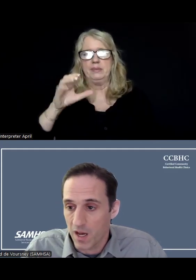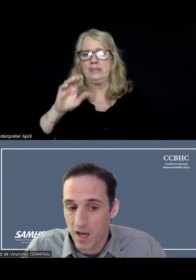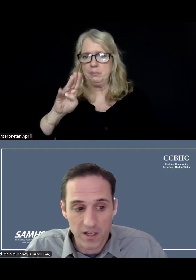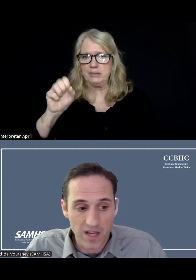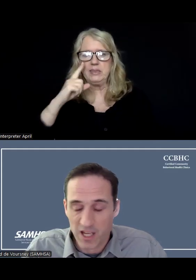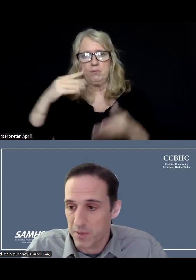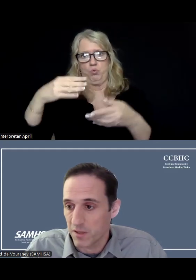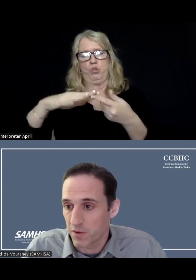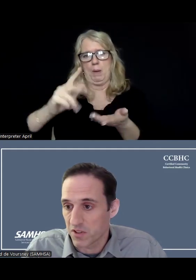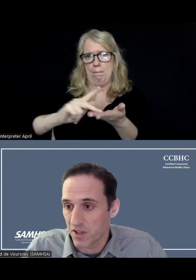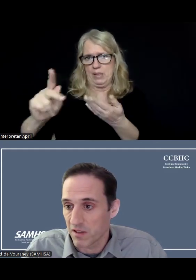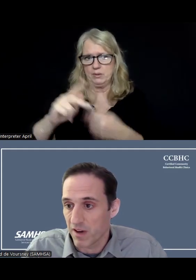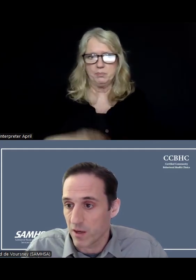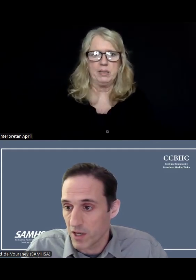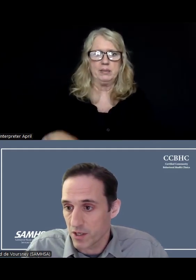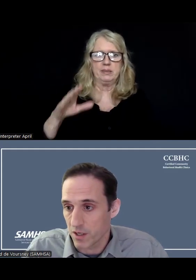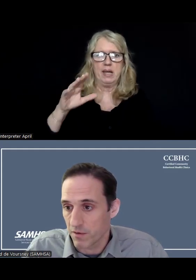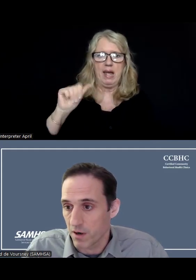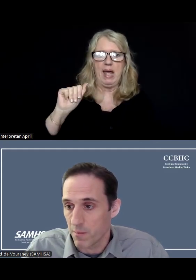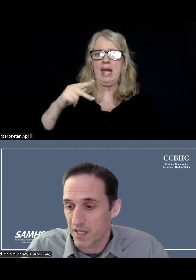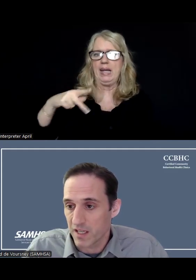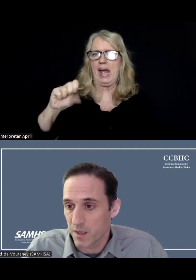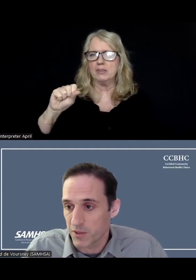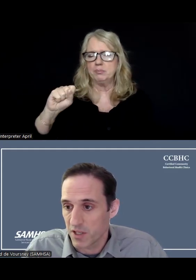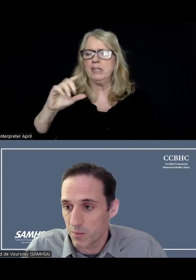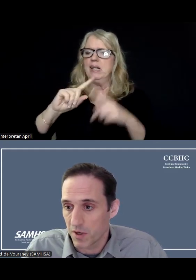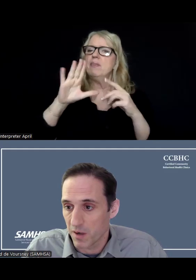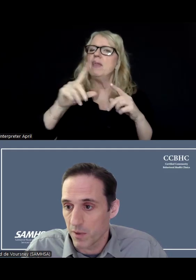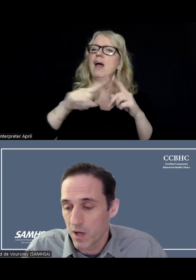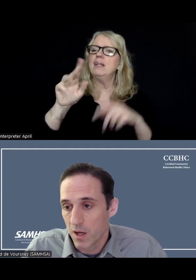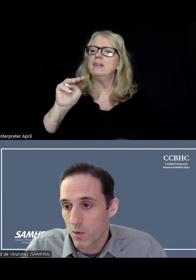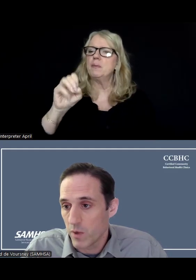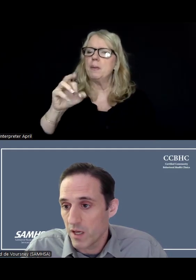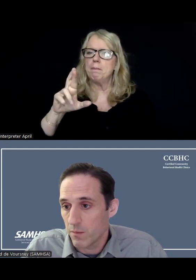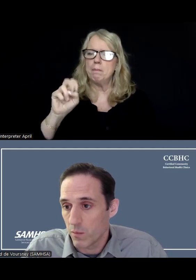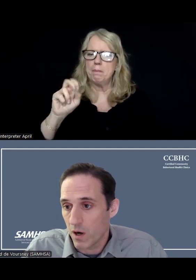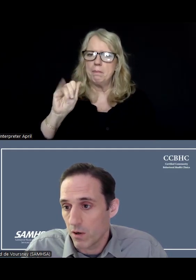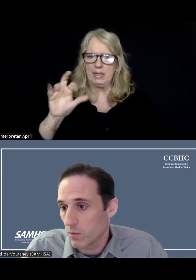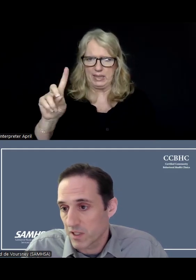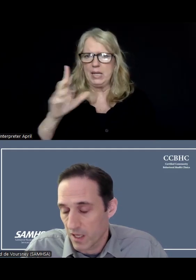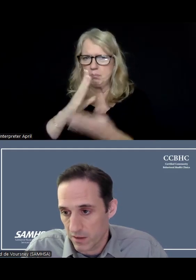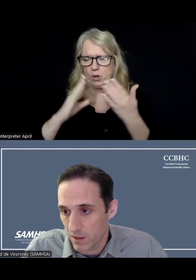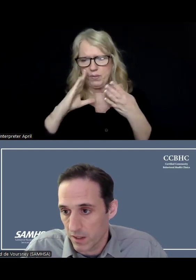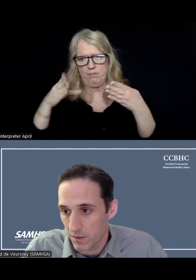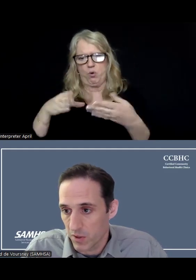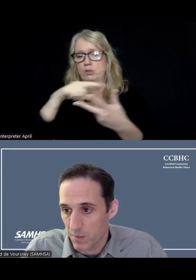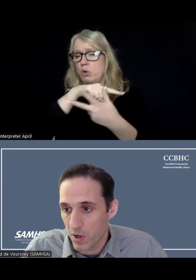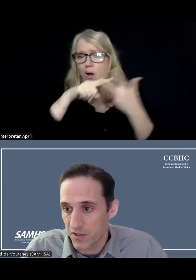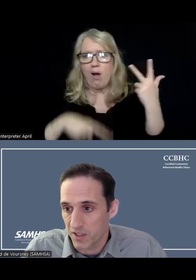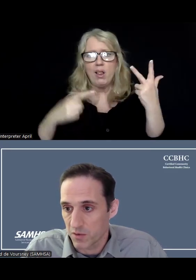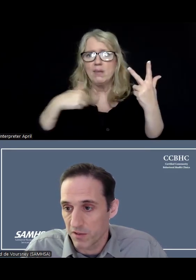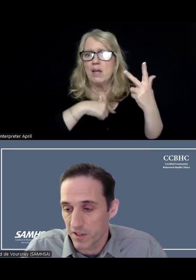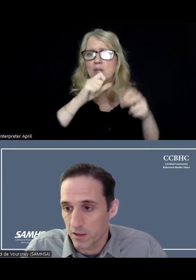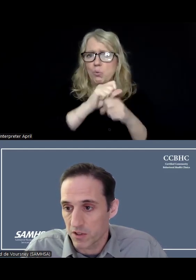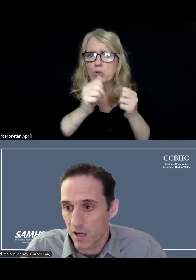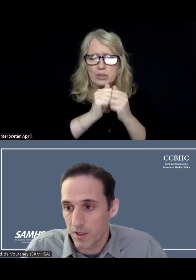and ASPE focuses on the evaluation of our Medicaid demonstration program. But we all work together on program